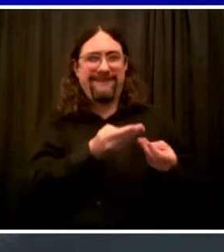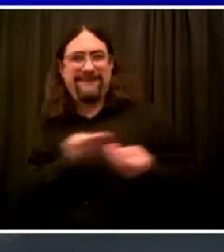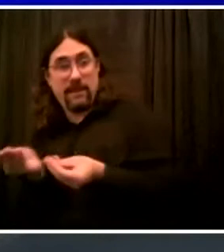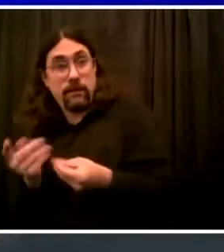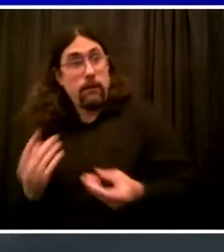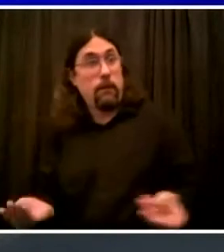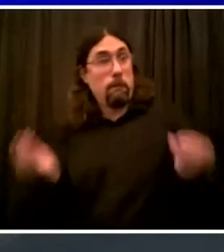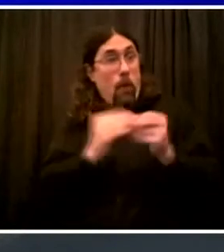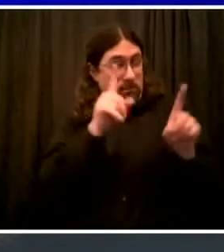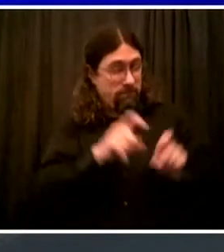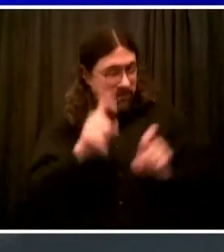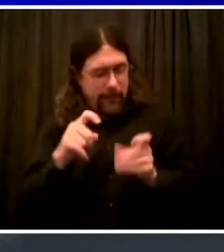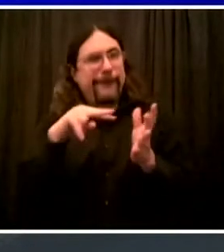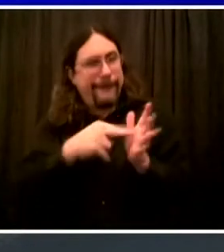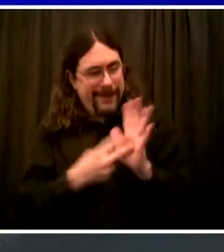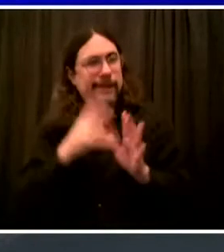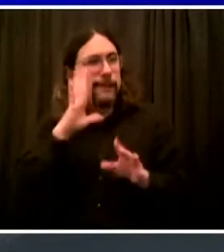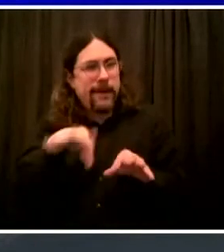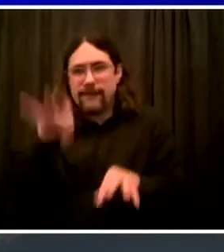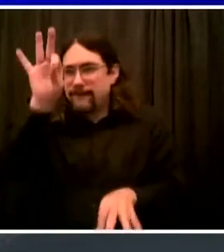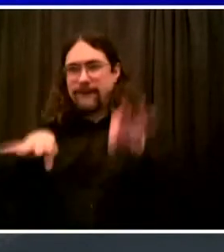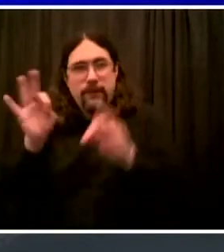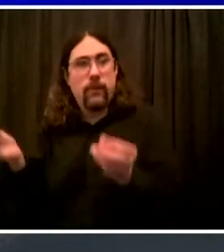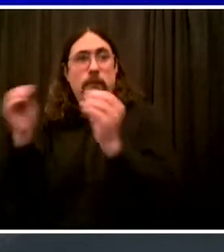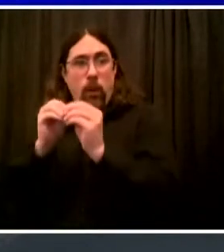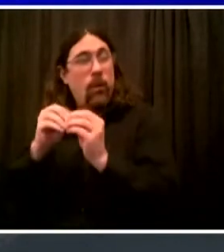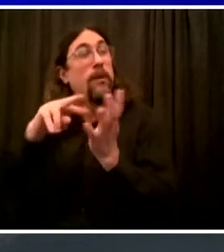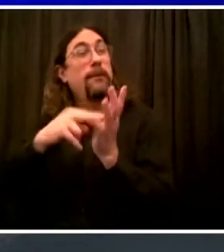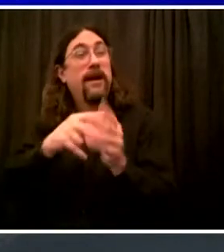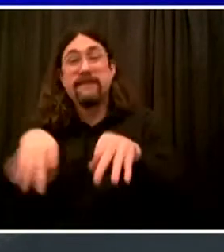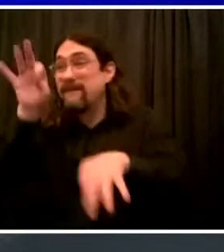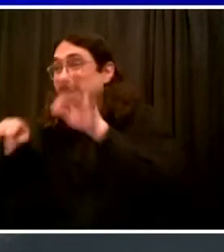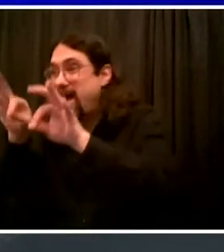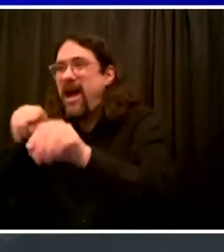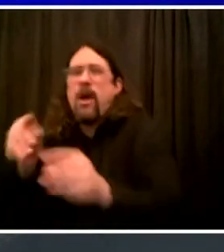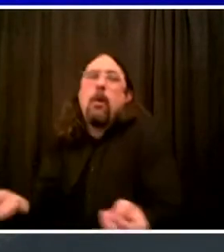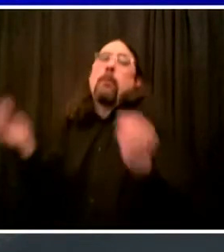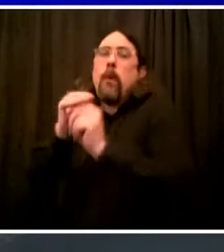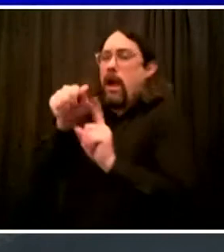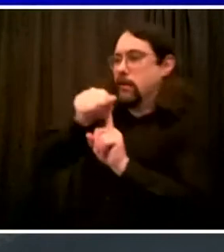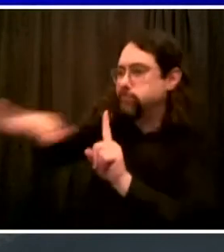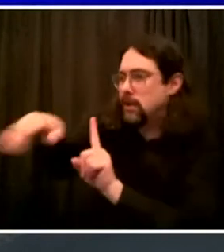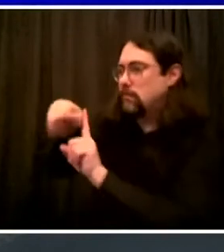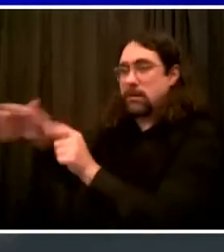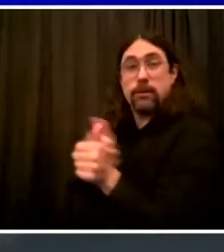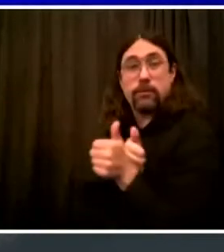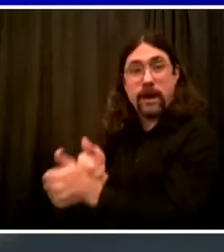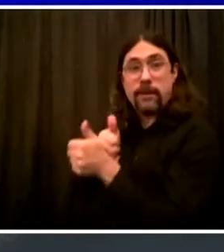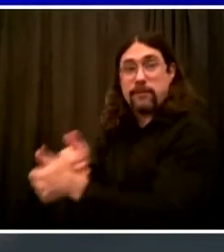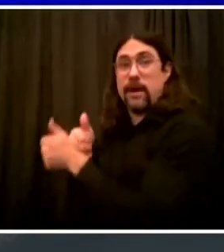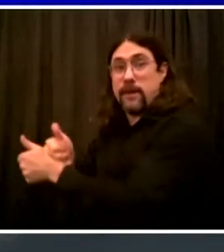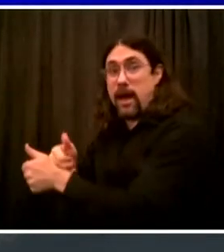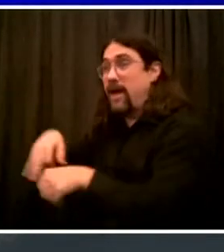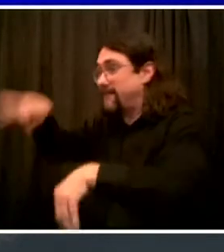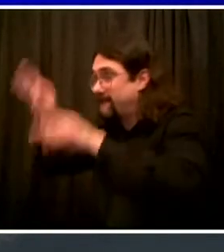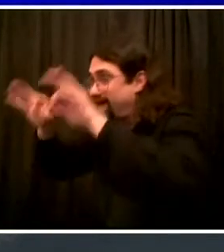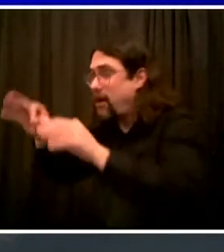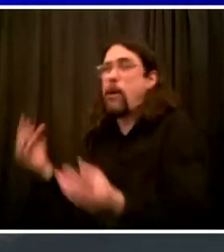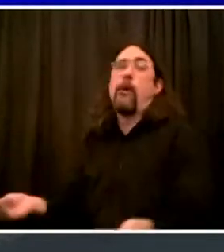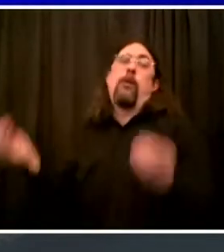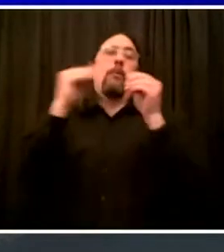We welcome more and more people into this. We're going to keep accommodating everyone we can. When we get the real support we